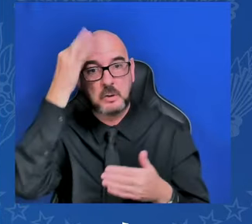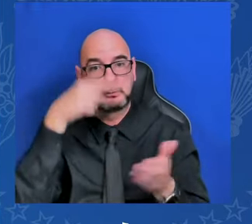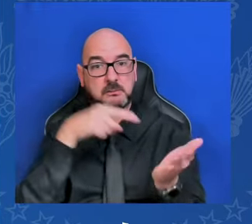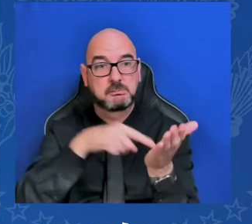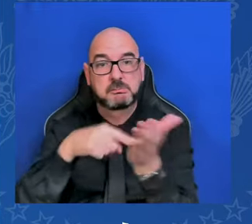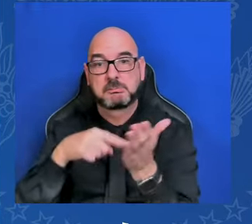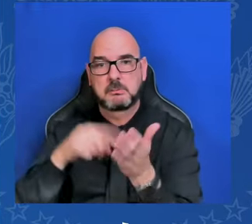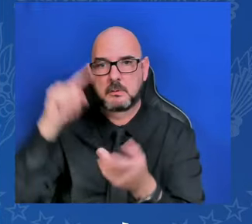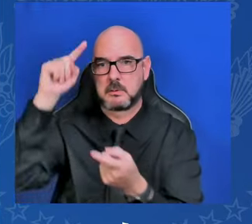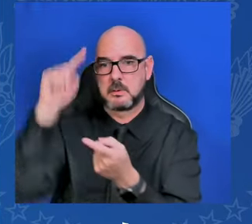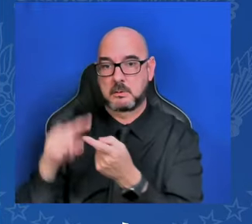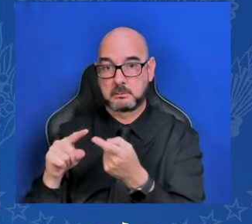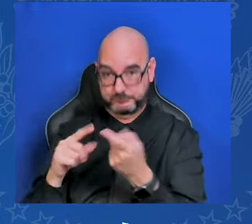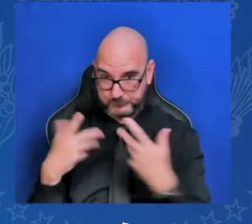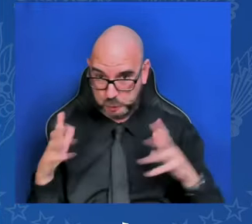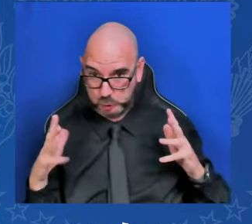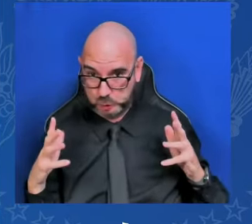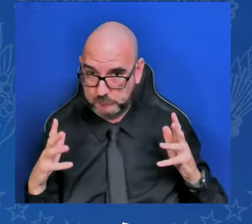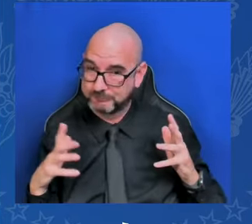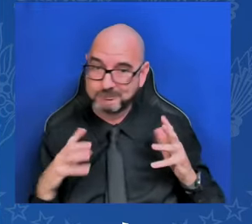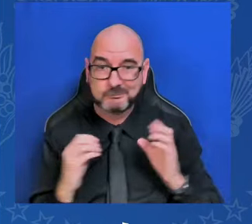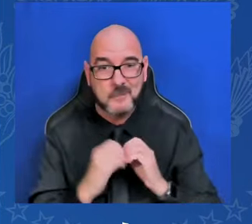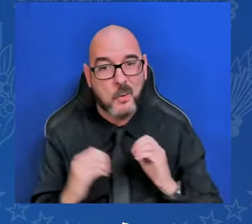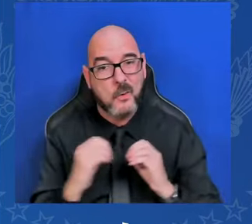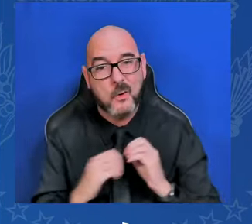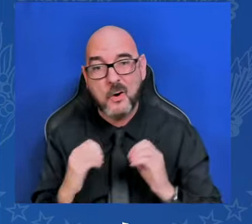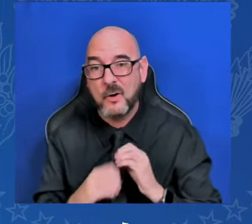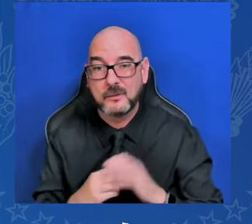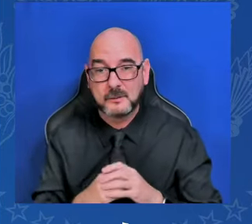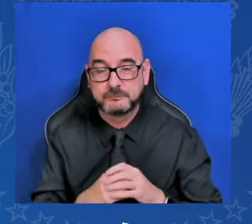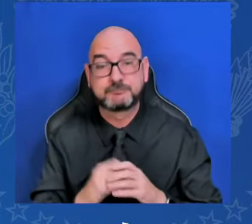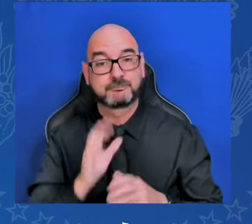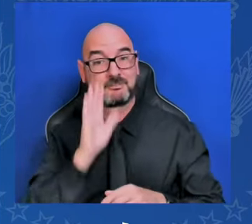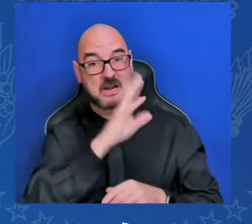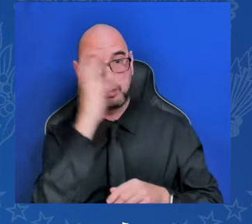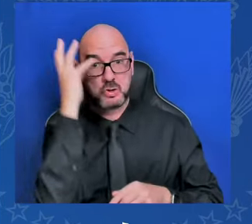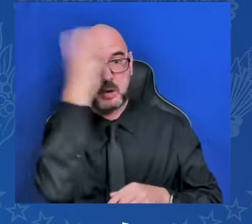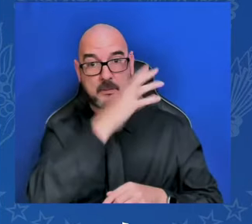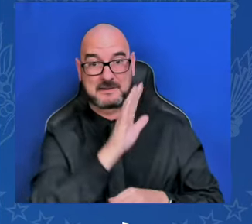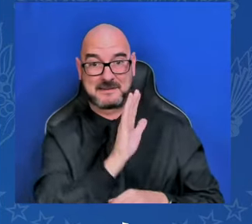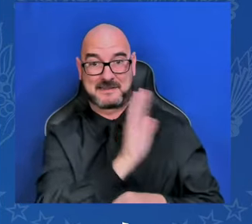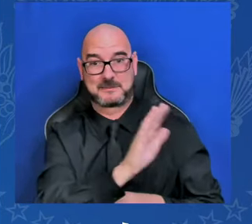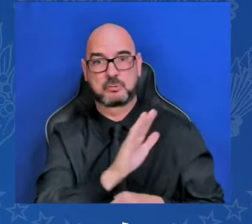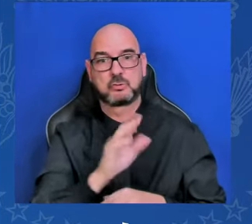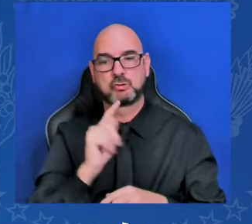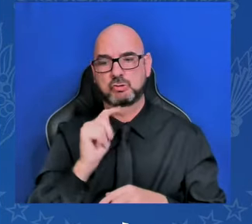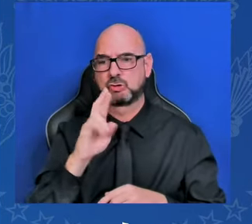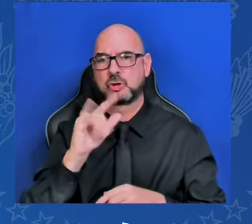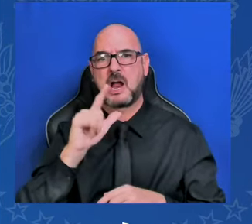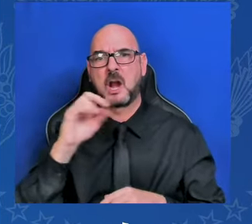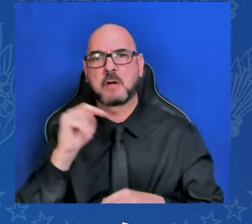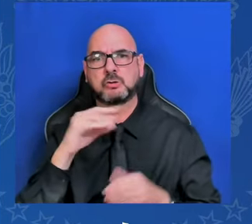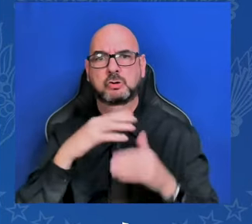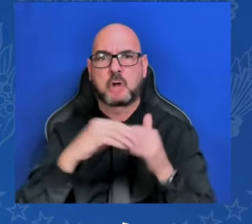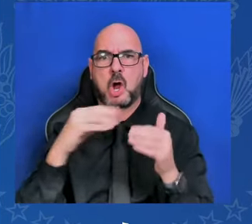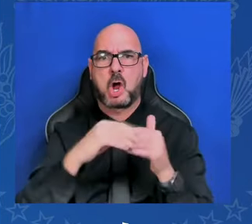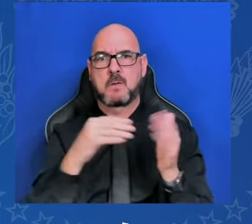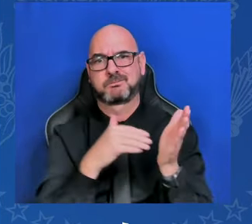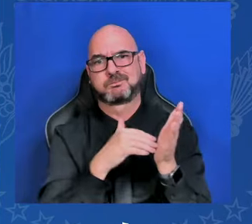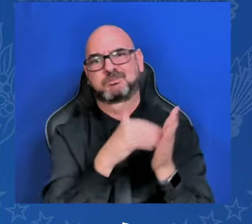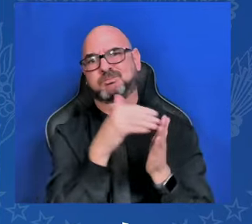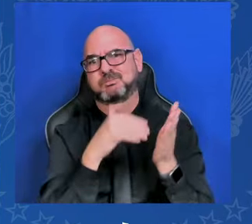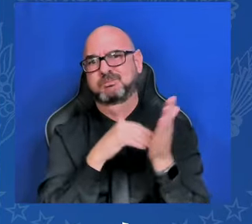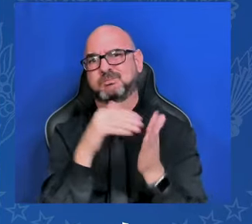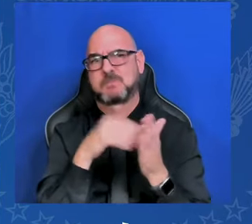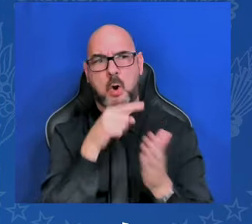$2 trillion tax cut overwhelmingly benefited the super wealthy and biggest corporations and exploded the deficit. And it's coming up pretty soon for a decision